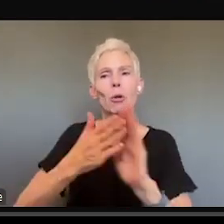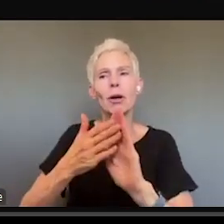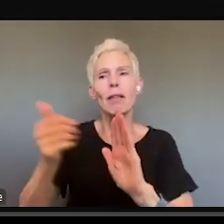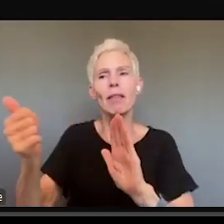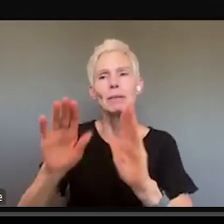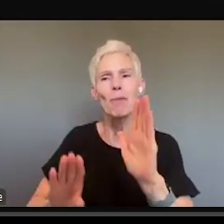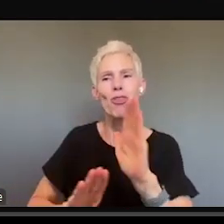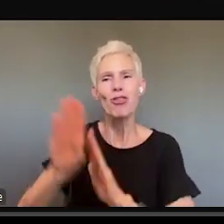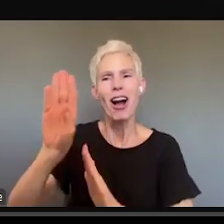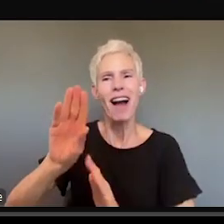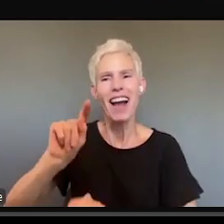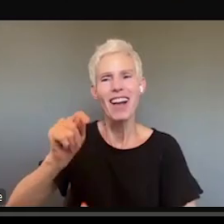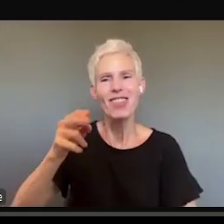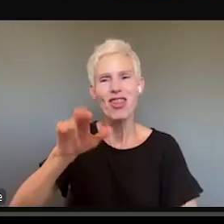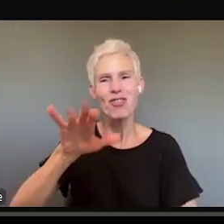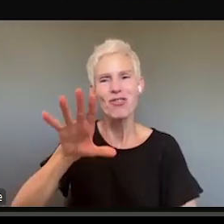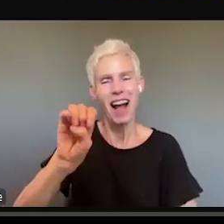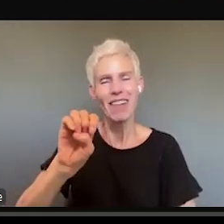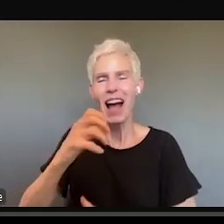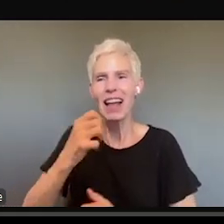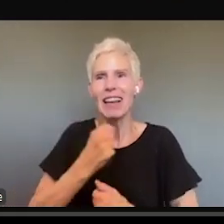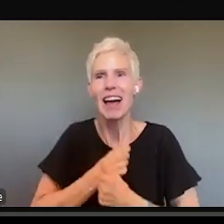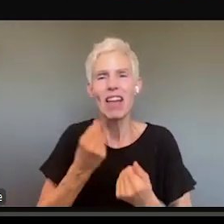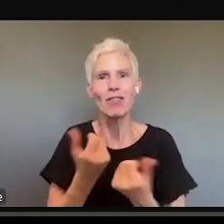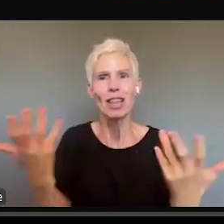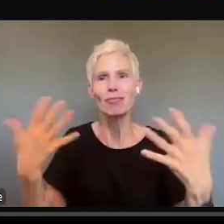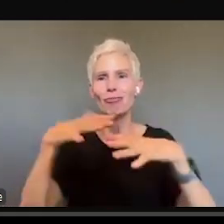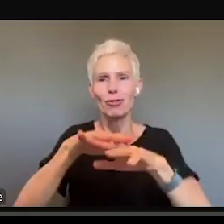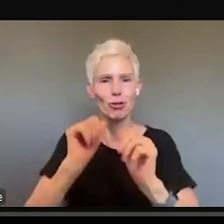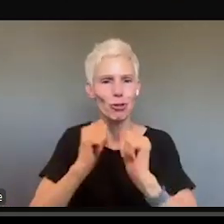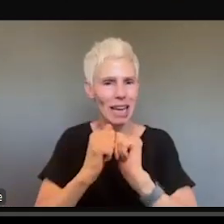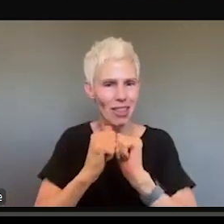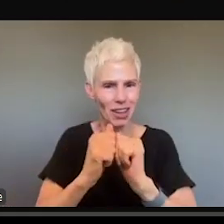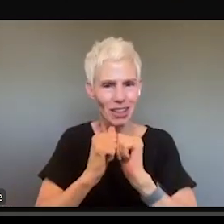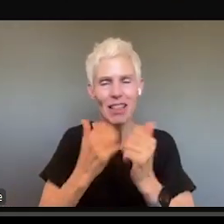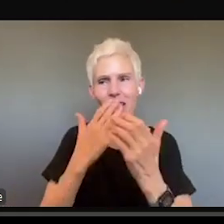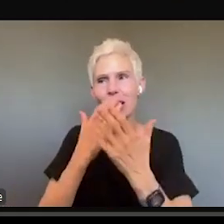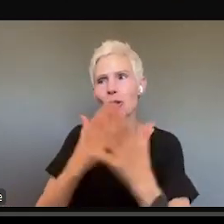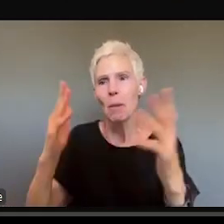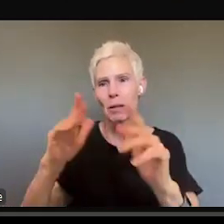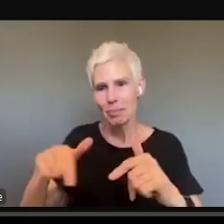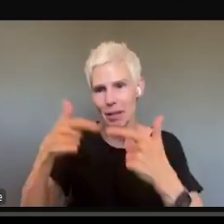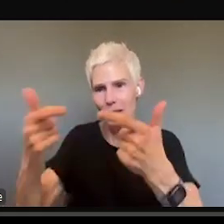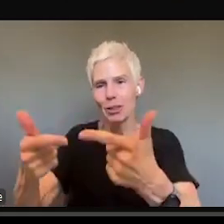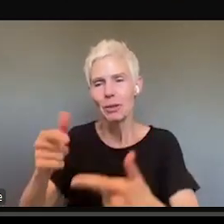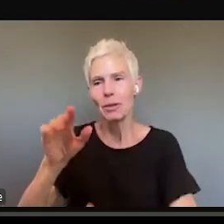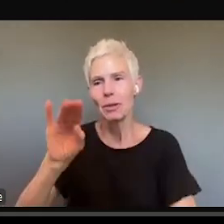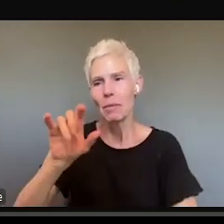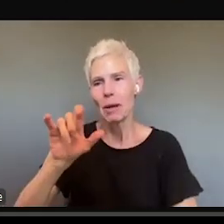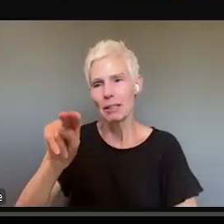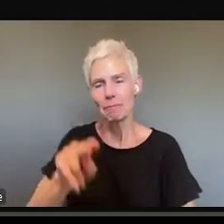love that this is all being brought together in one place. So thank you so much, and back to you.